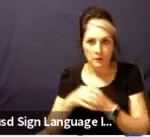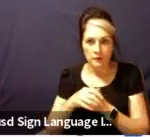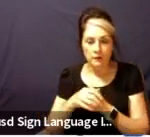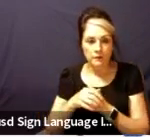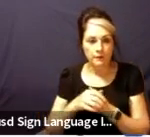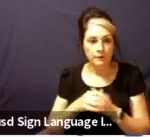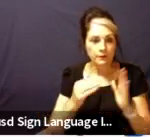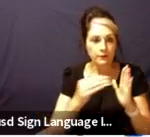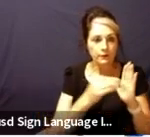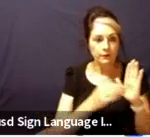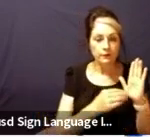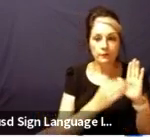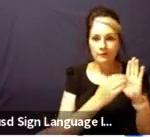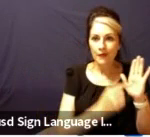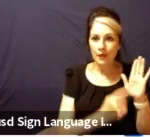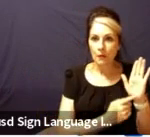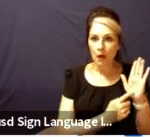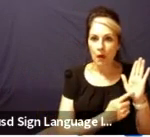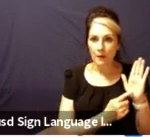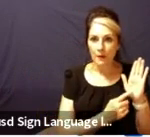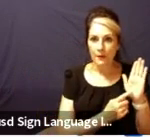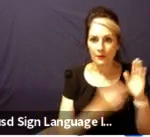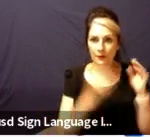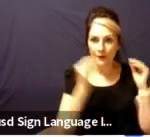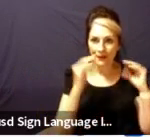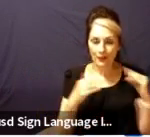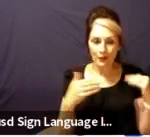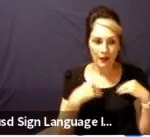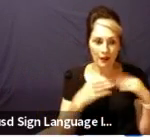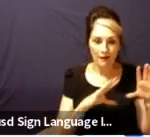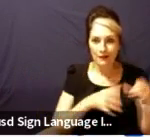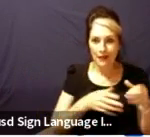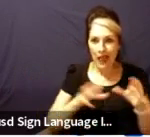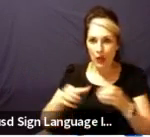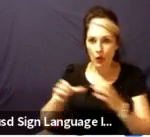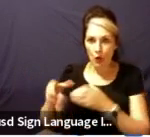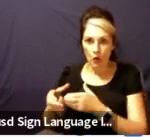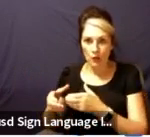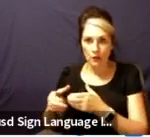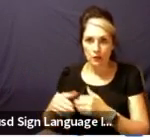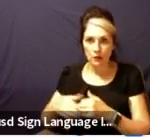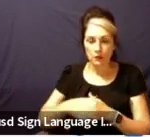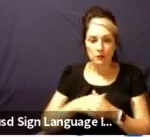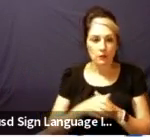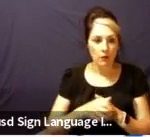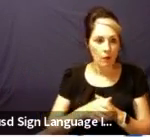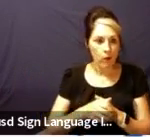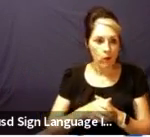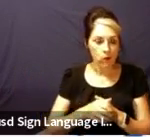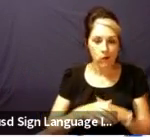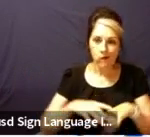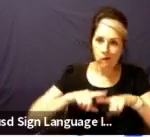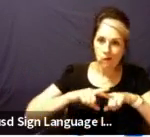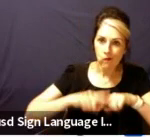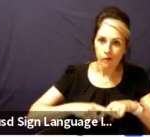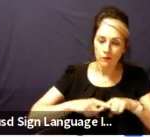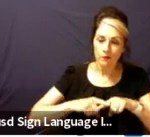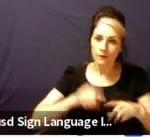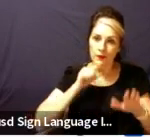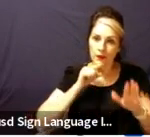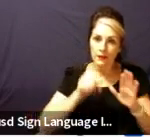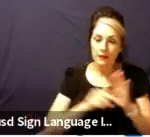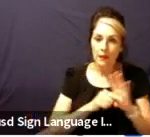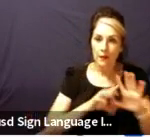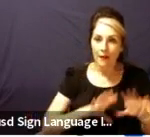Down at the bottom, the teacher has categories. And based off of the assignment and